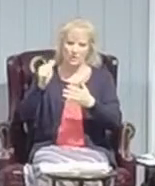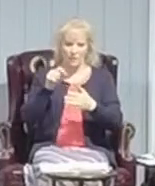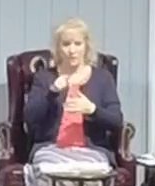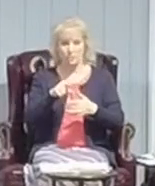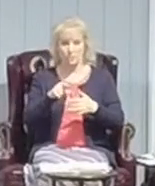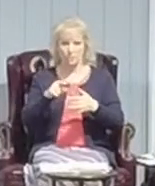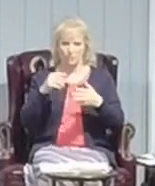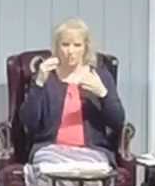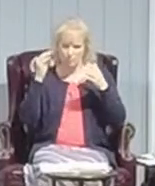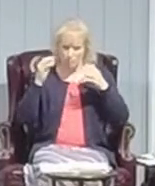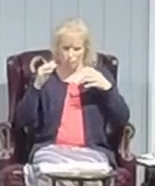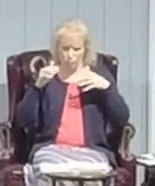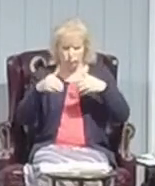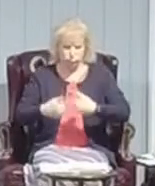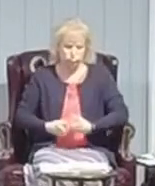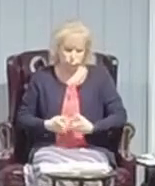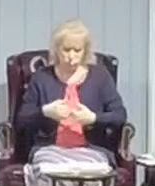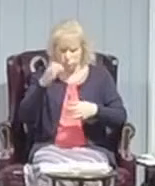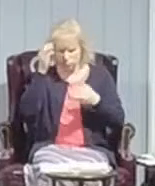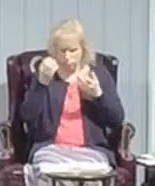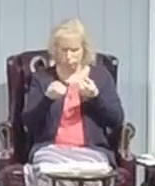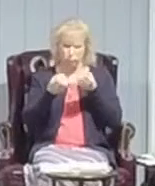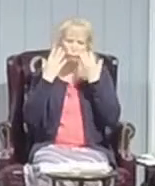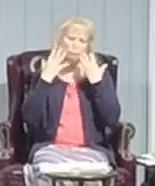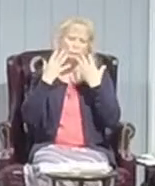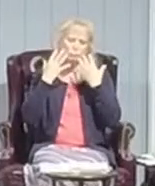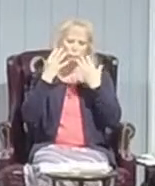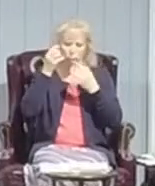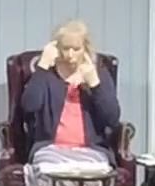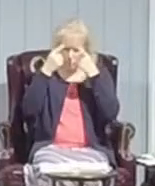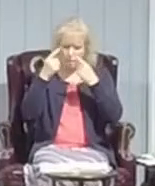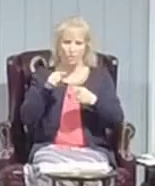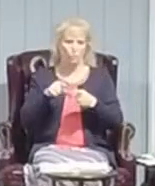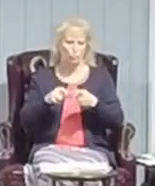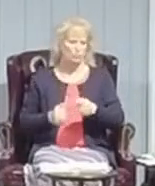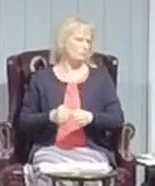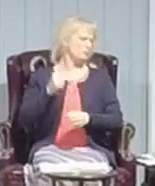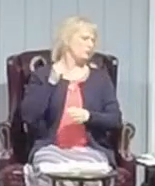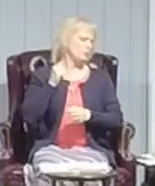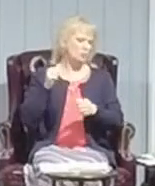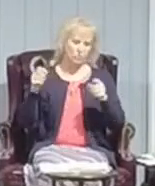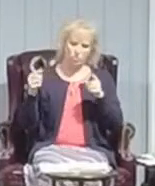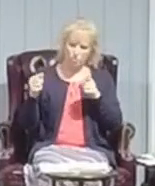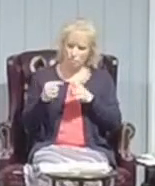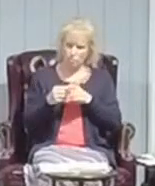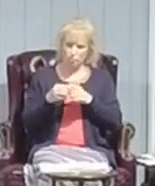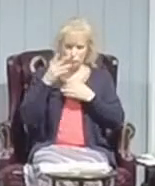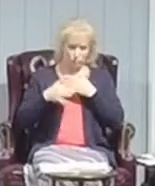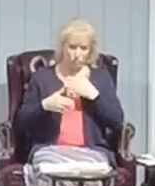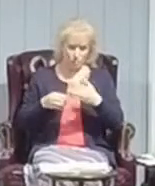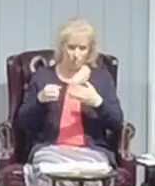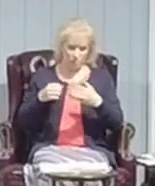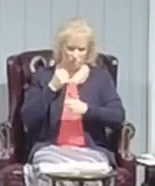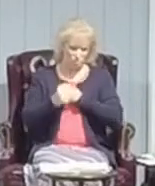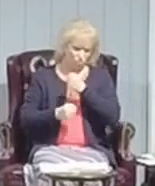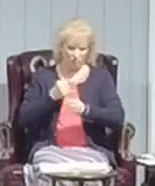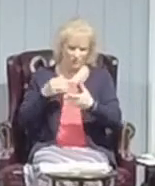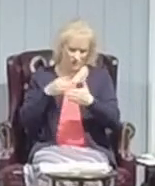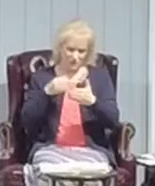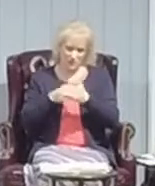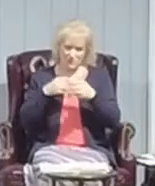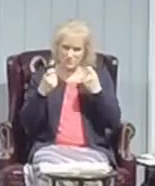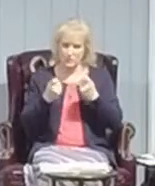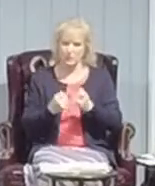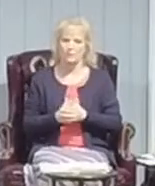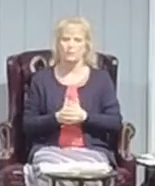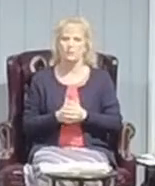be wearied and faint in your minds. Ye have not yet resisted unto blood, striving against sin." So did you